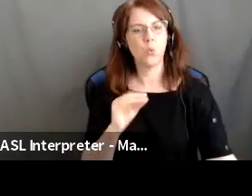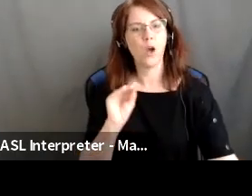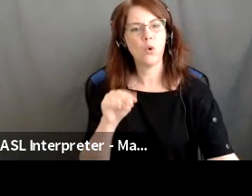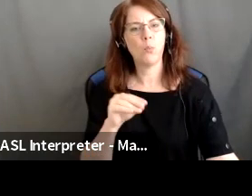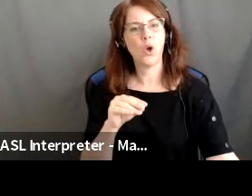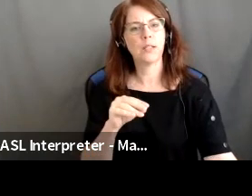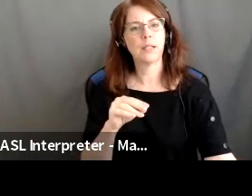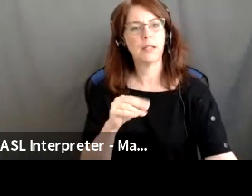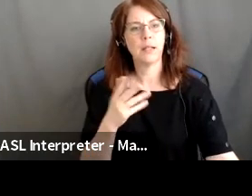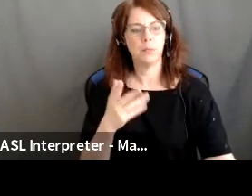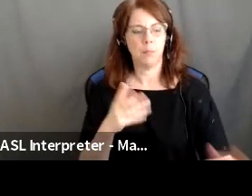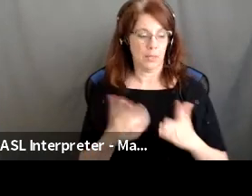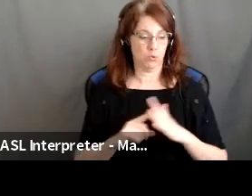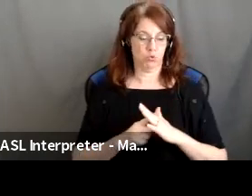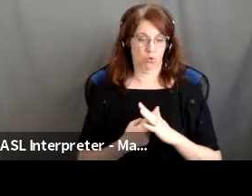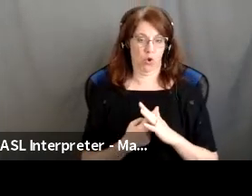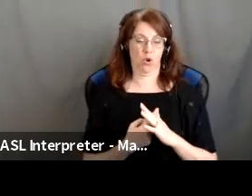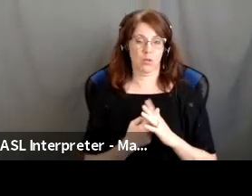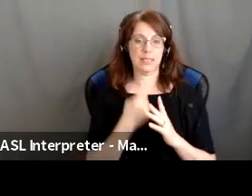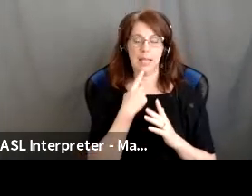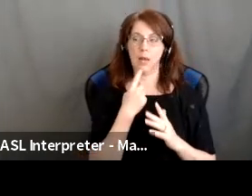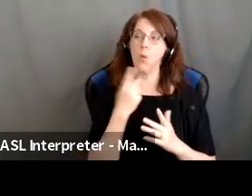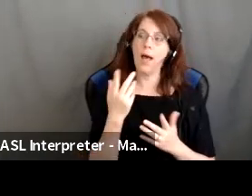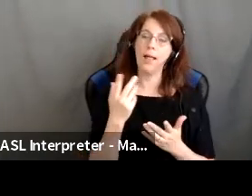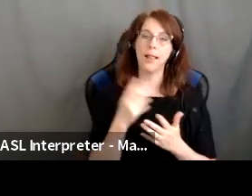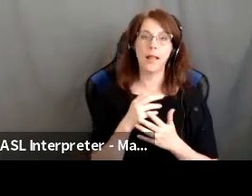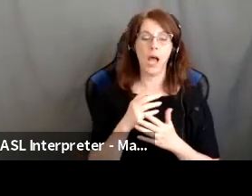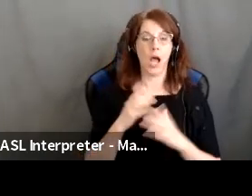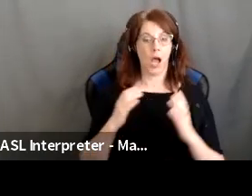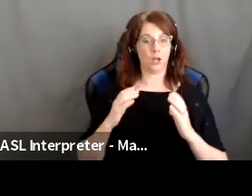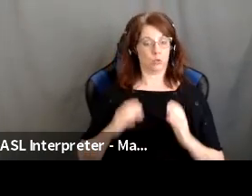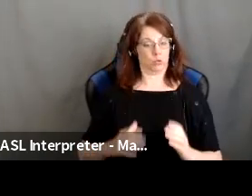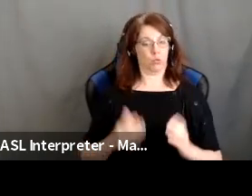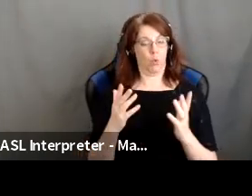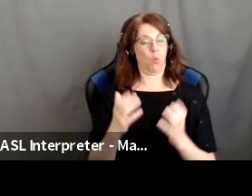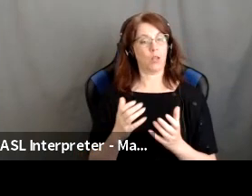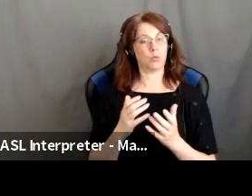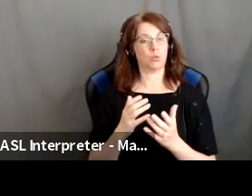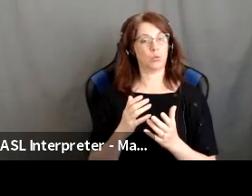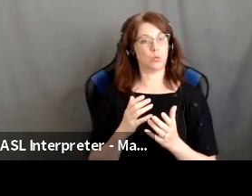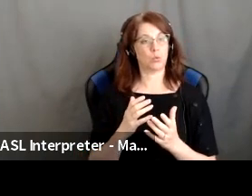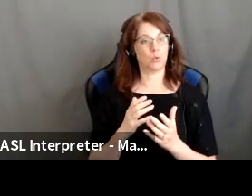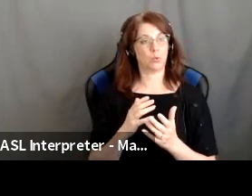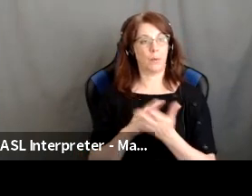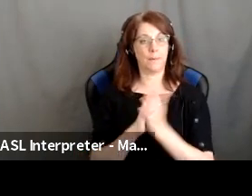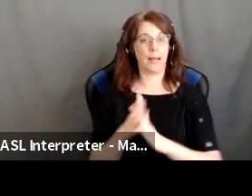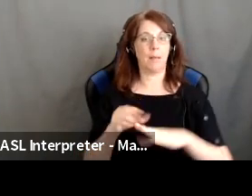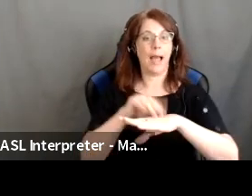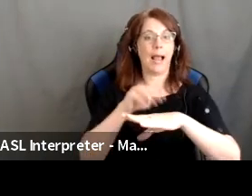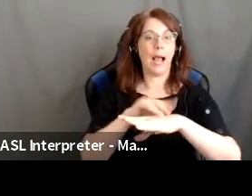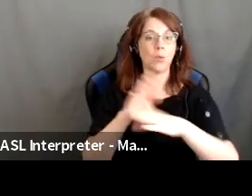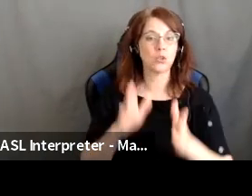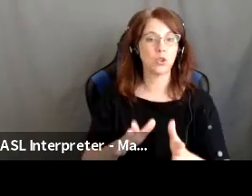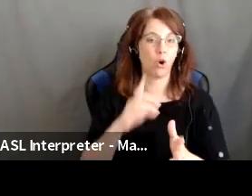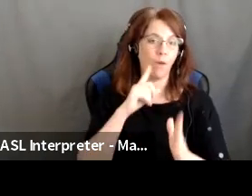you might want to start out saying, a consumer that wants to be a counselor,